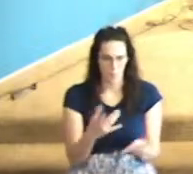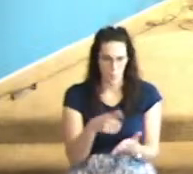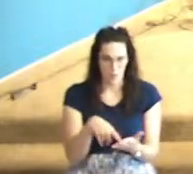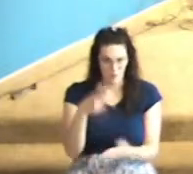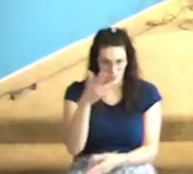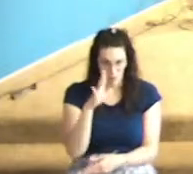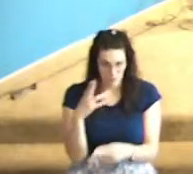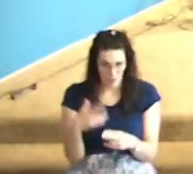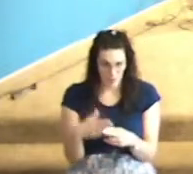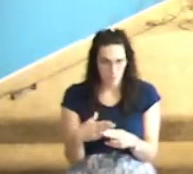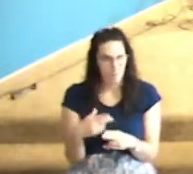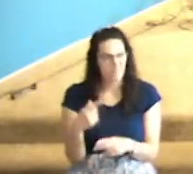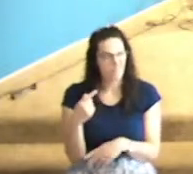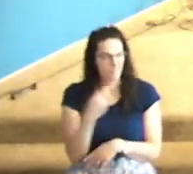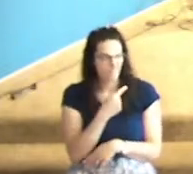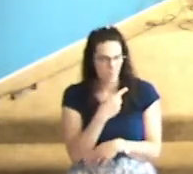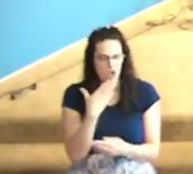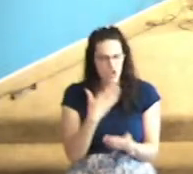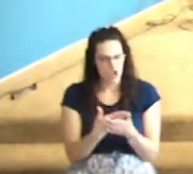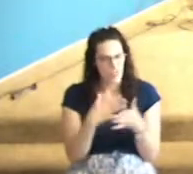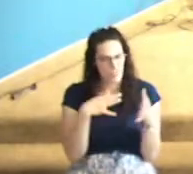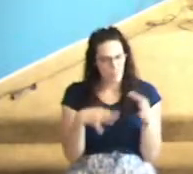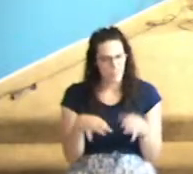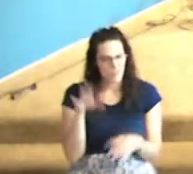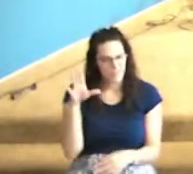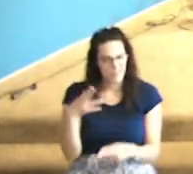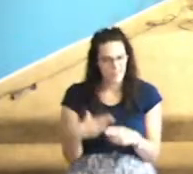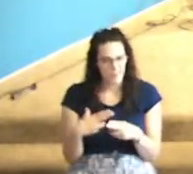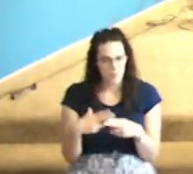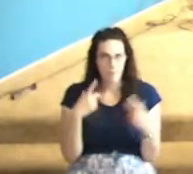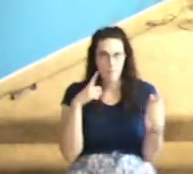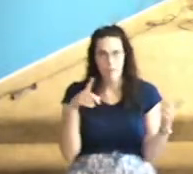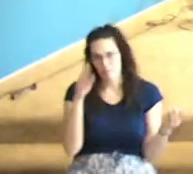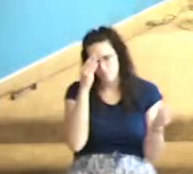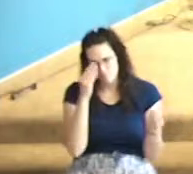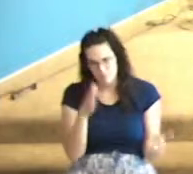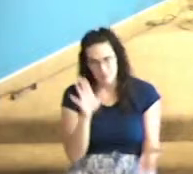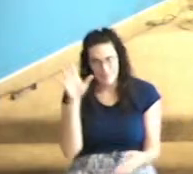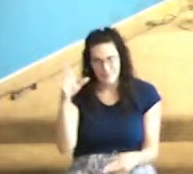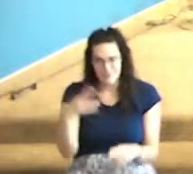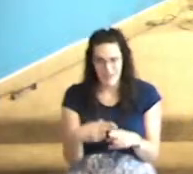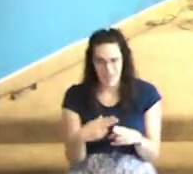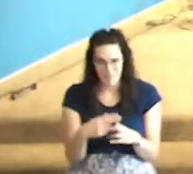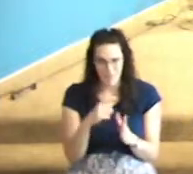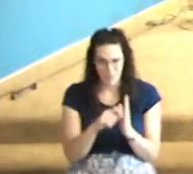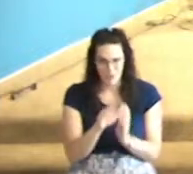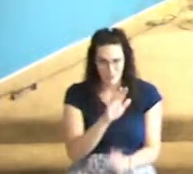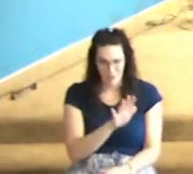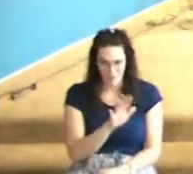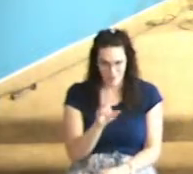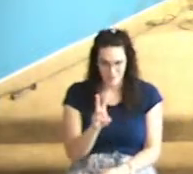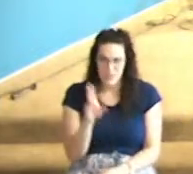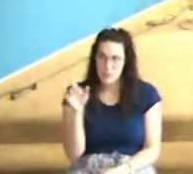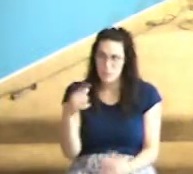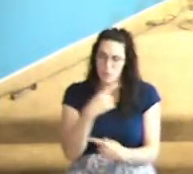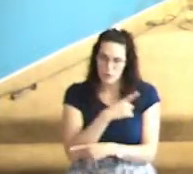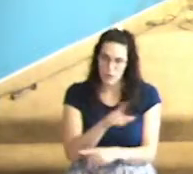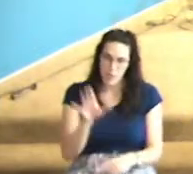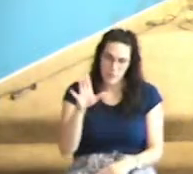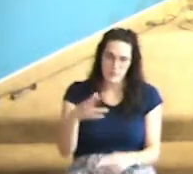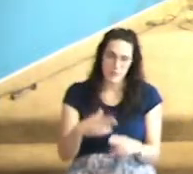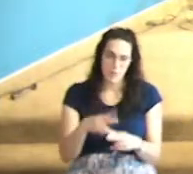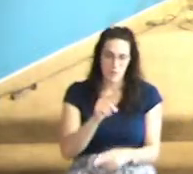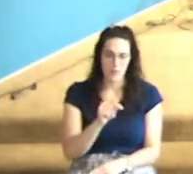name? Here is a good definition of God's name. He finally gives us his name here in verse 5 and 6. He proclaimed his name,